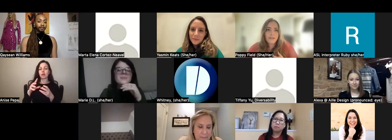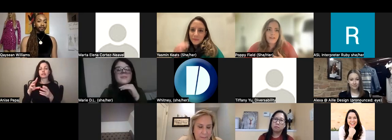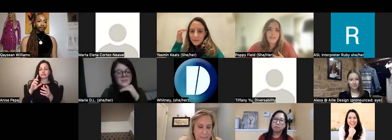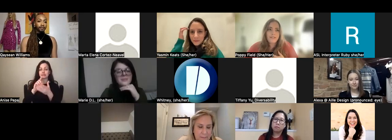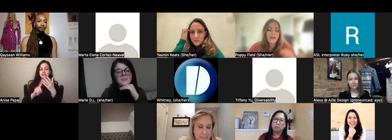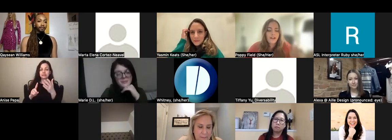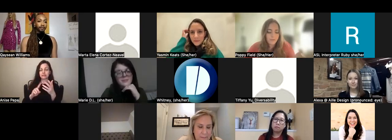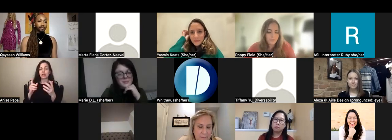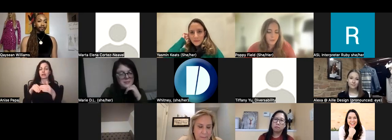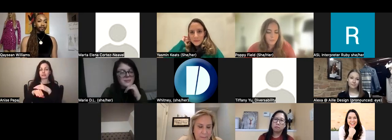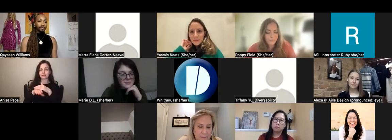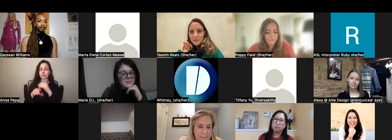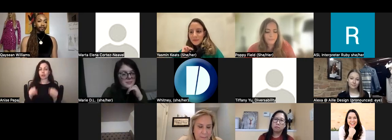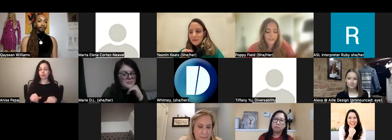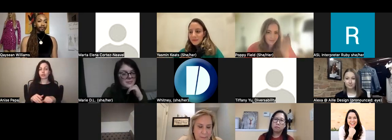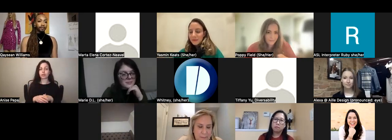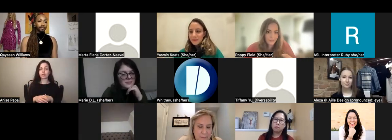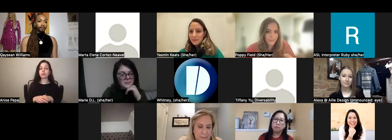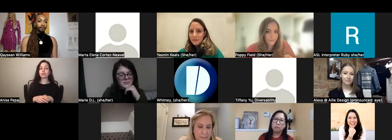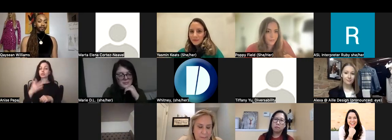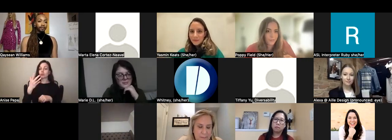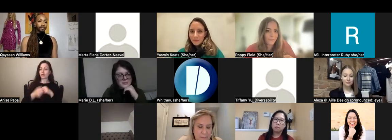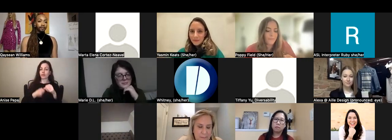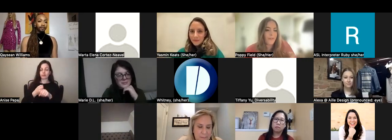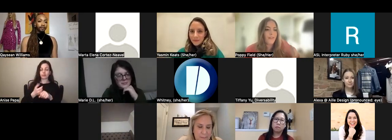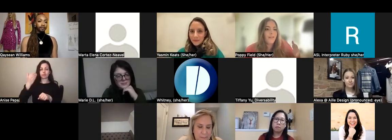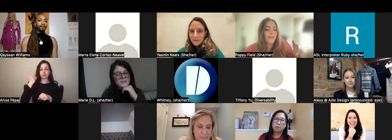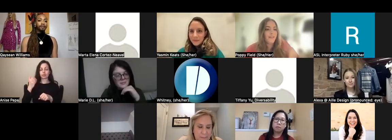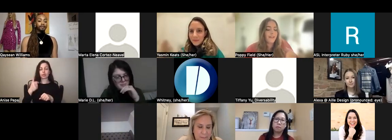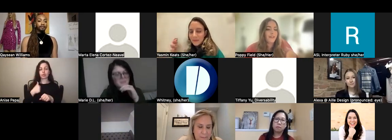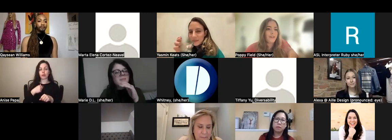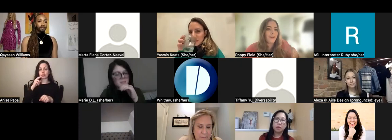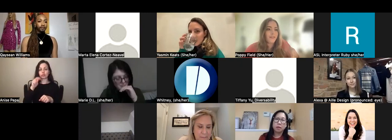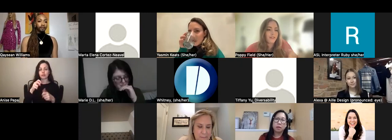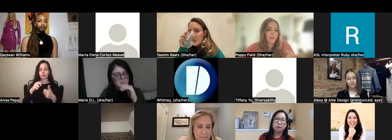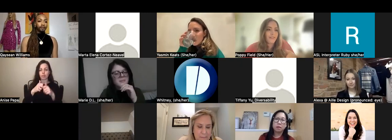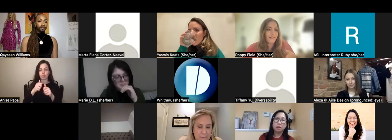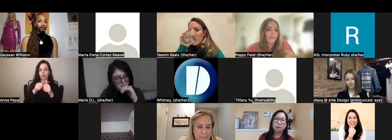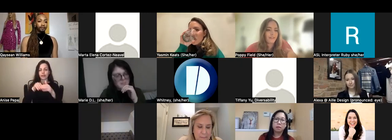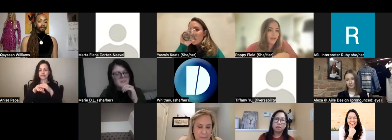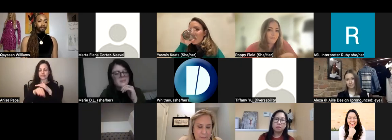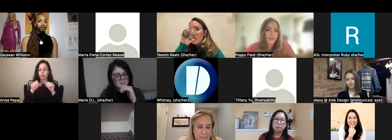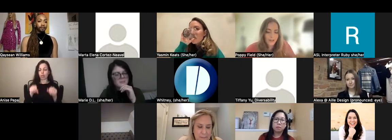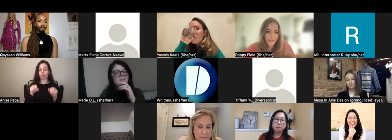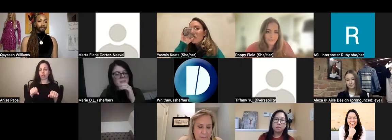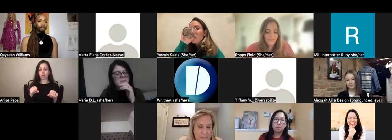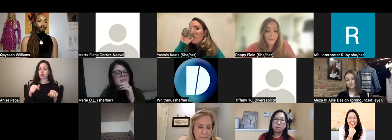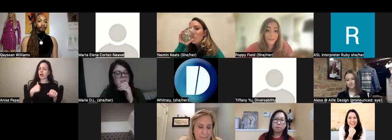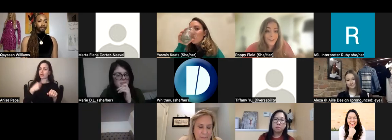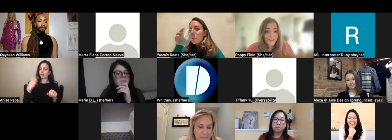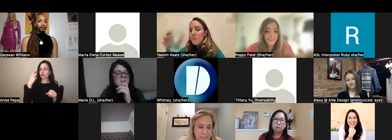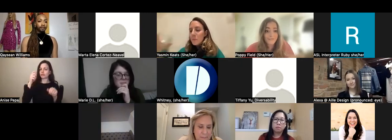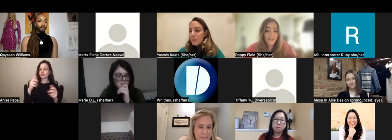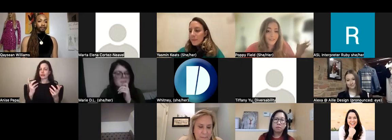I realized I am not the problem in accessibility, it's the problem. And then I realized I could apply that to like every area of my life,